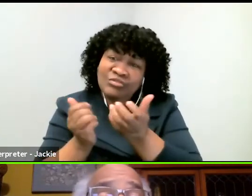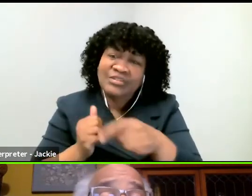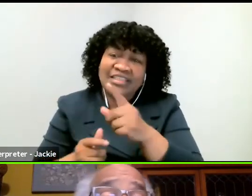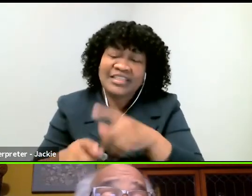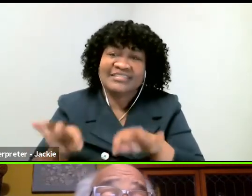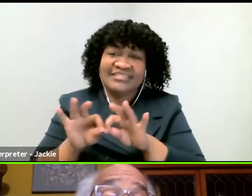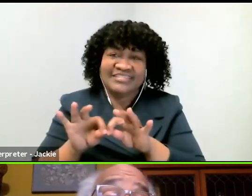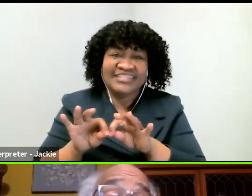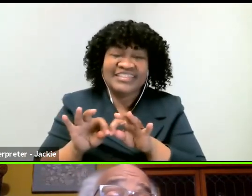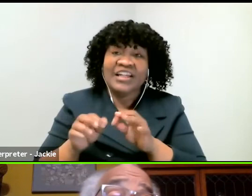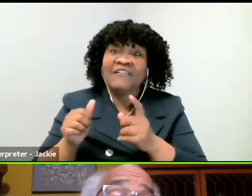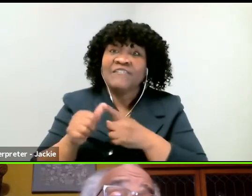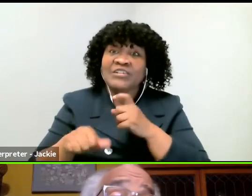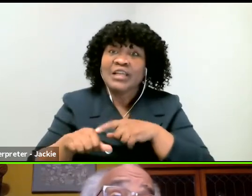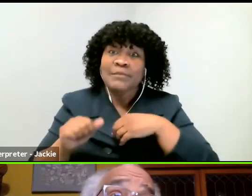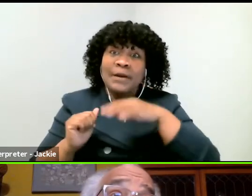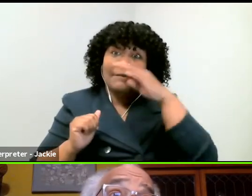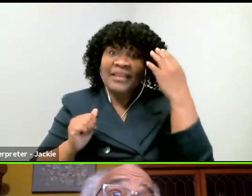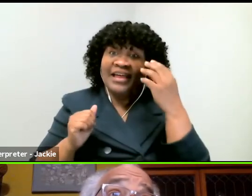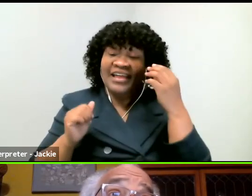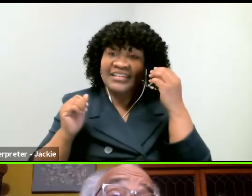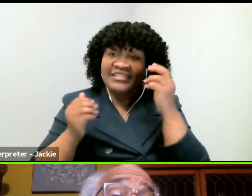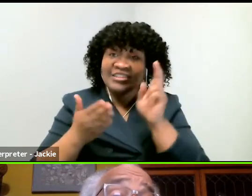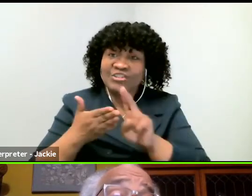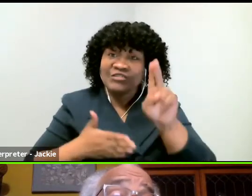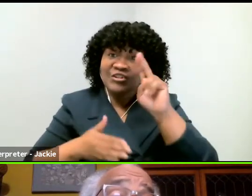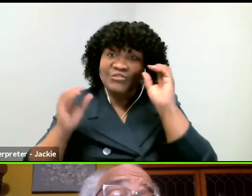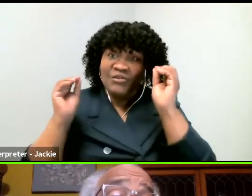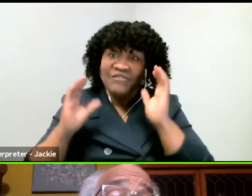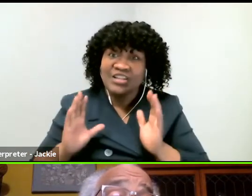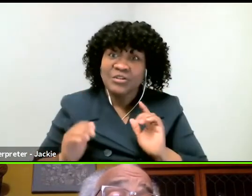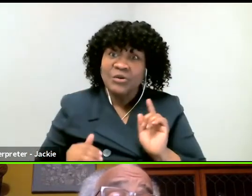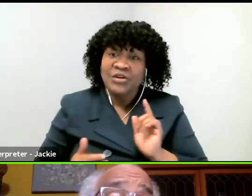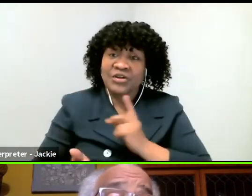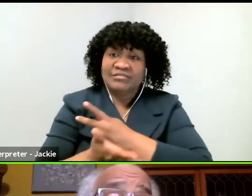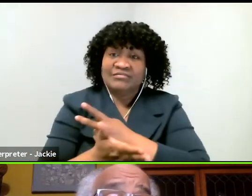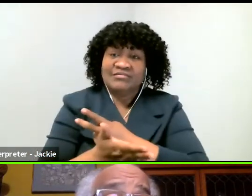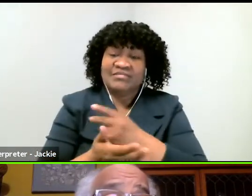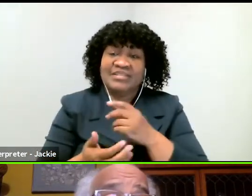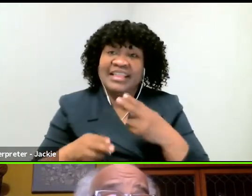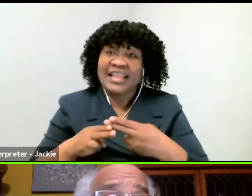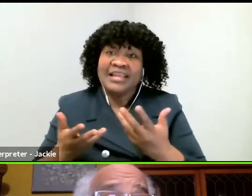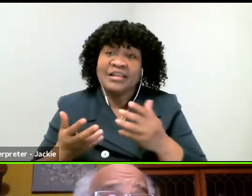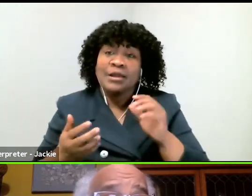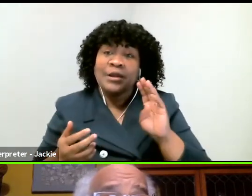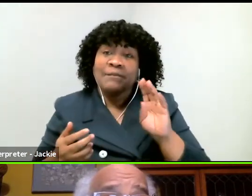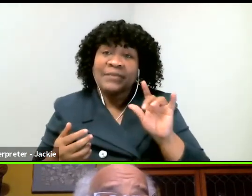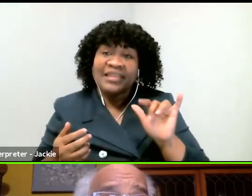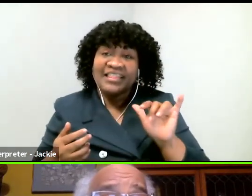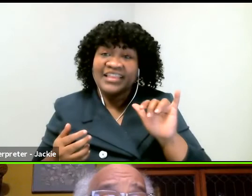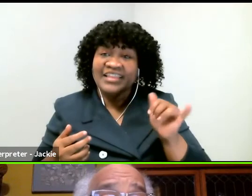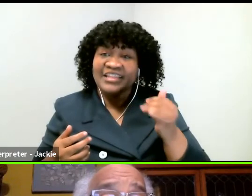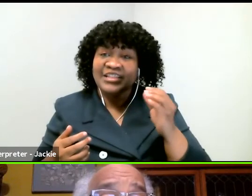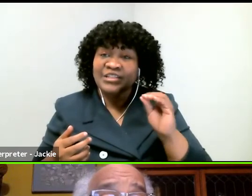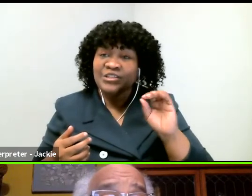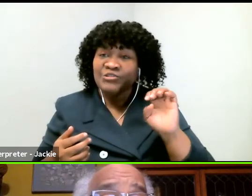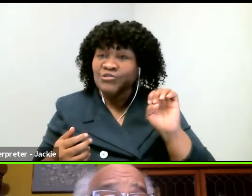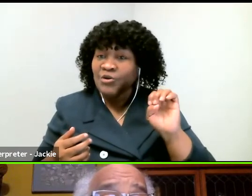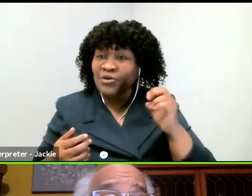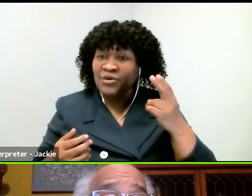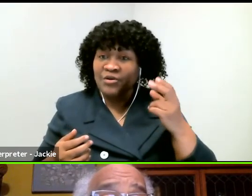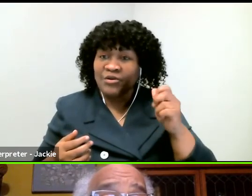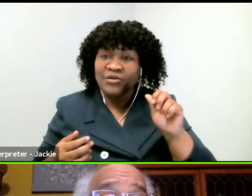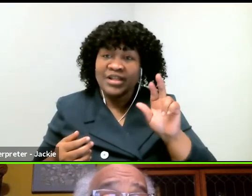I had my first Black university professor in graduate school, Billy Joe Harris, who some of you know,